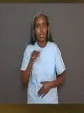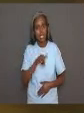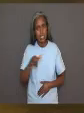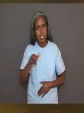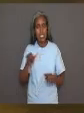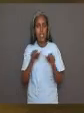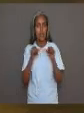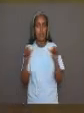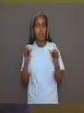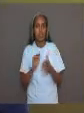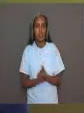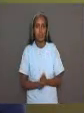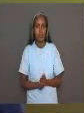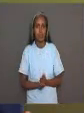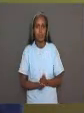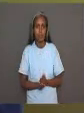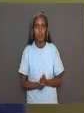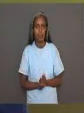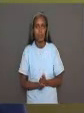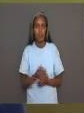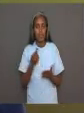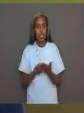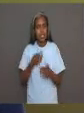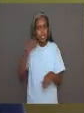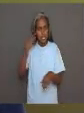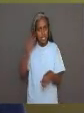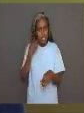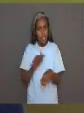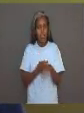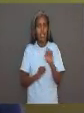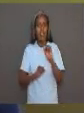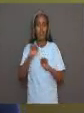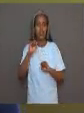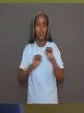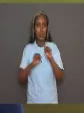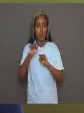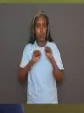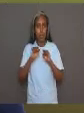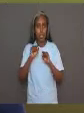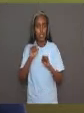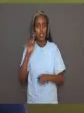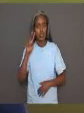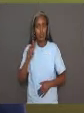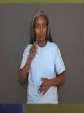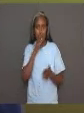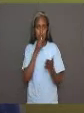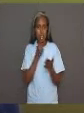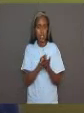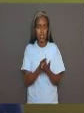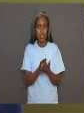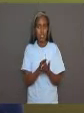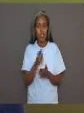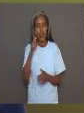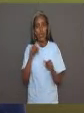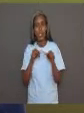same unit. It is difficult to compare two data sets when